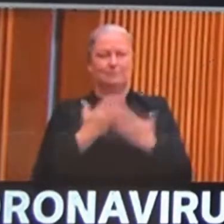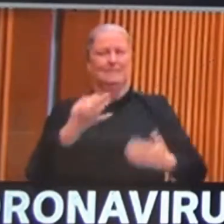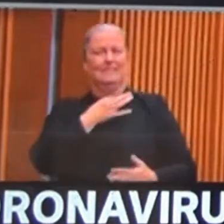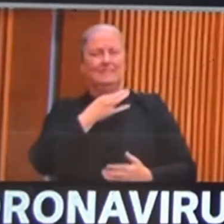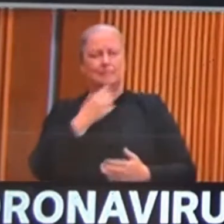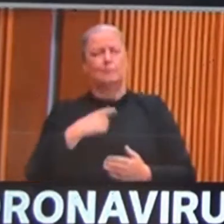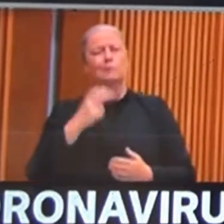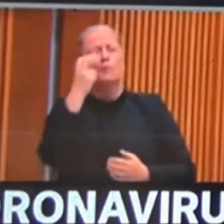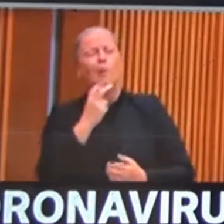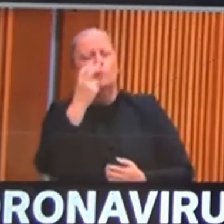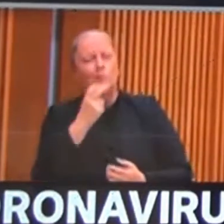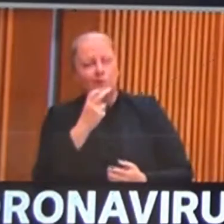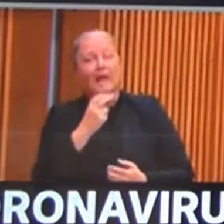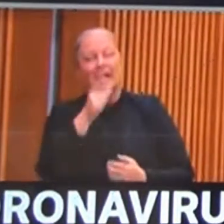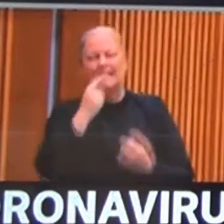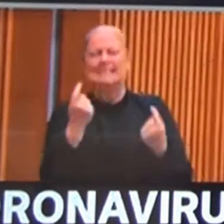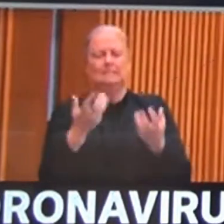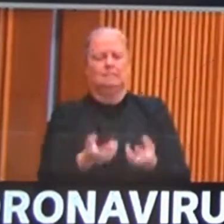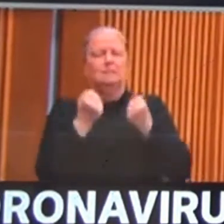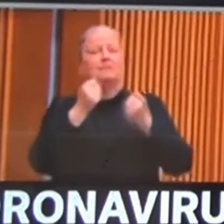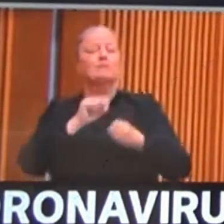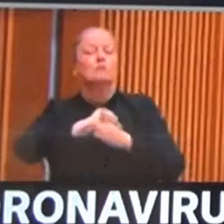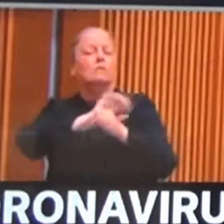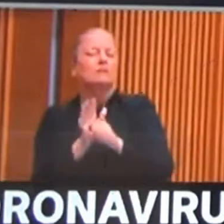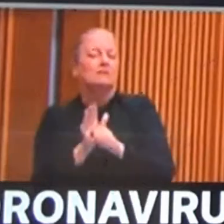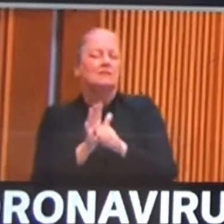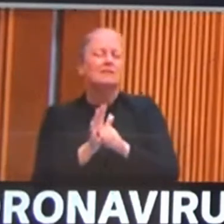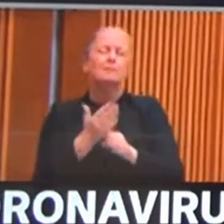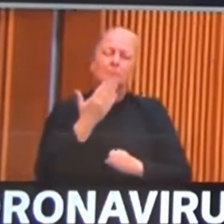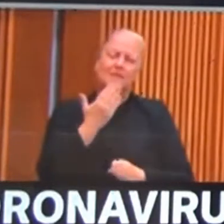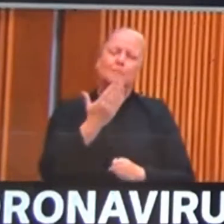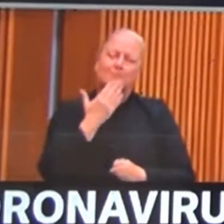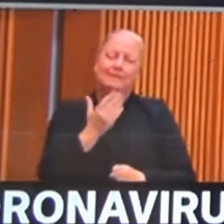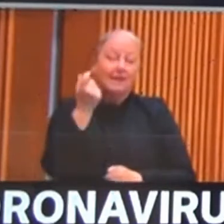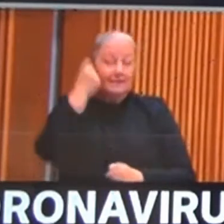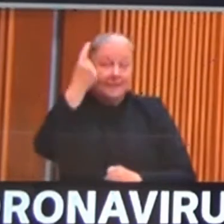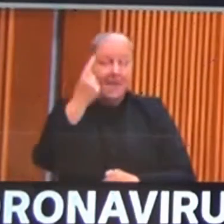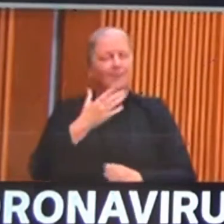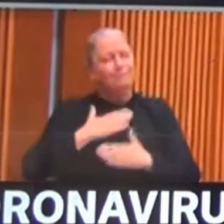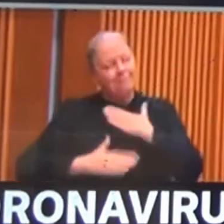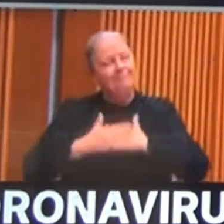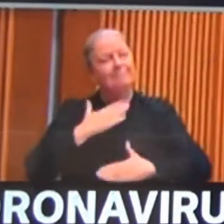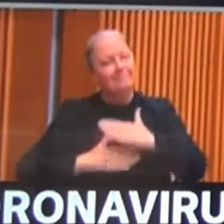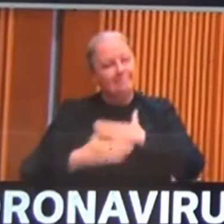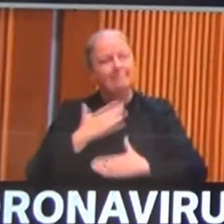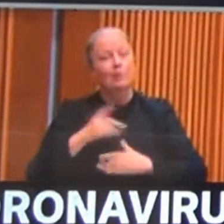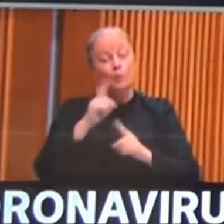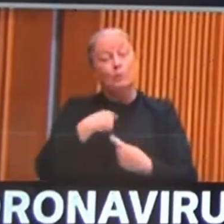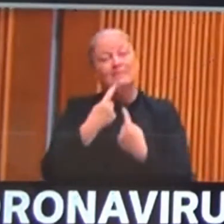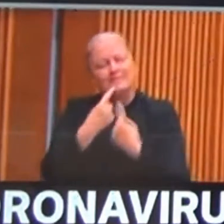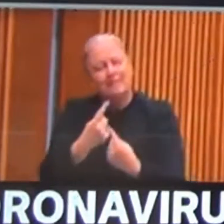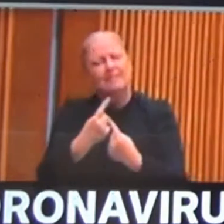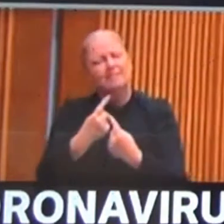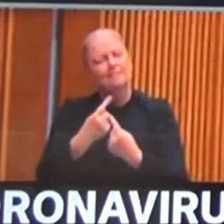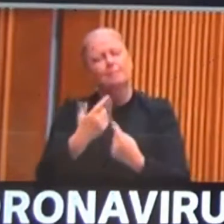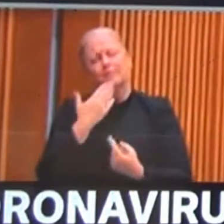effects of COVID-19. So please be patient, understand why that's happening, and work with the facility in terms